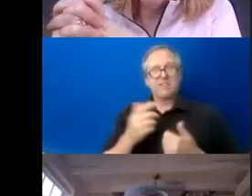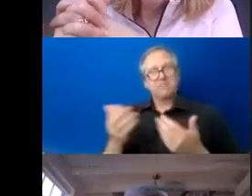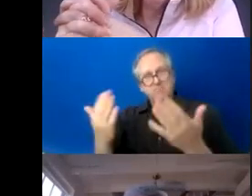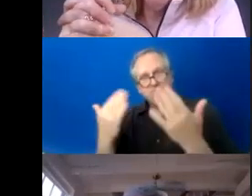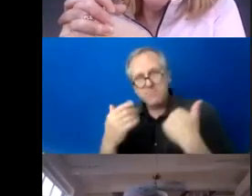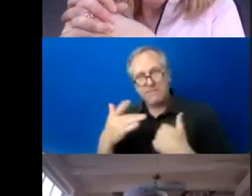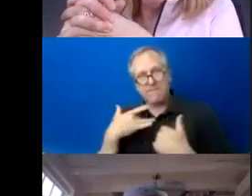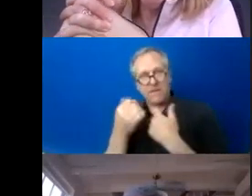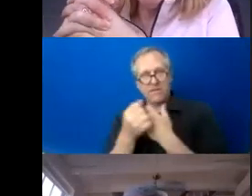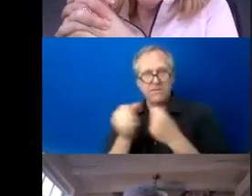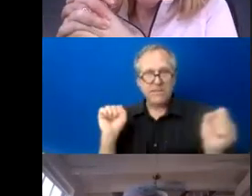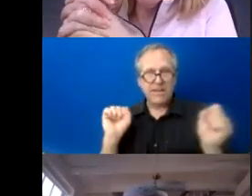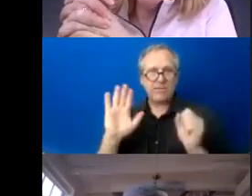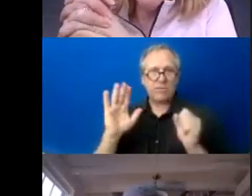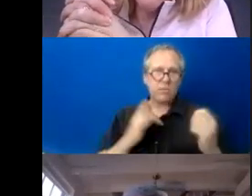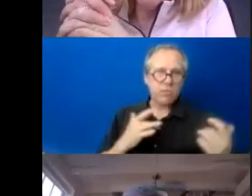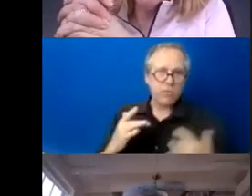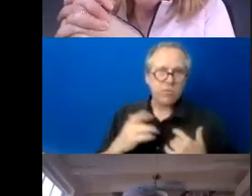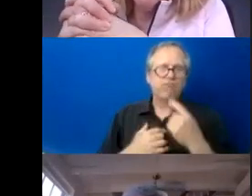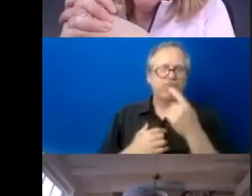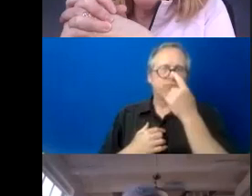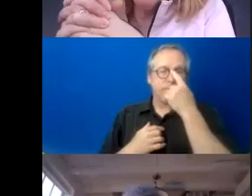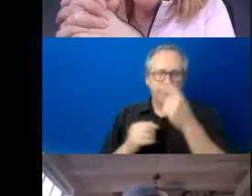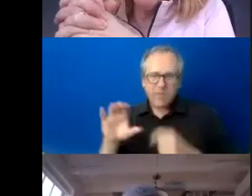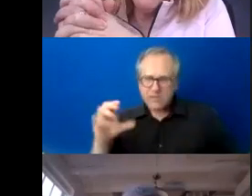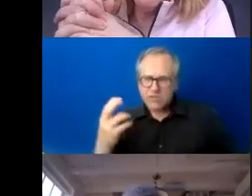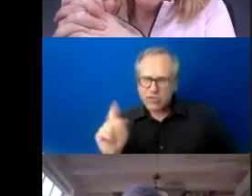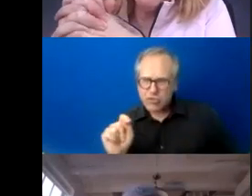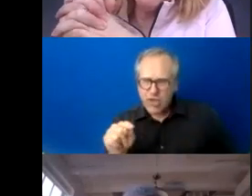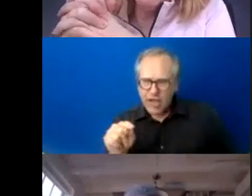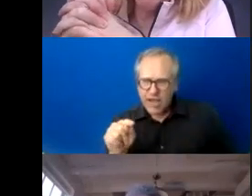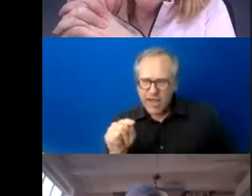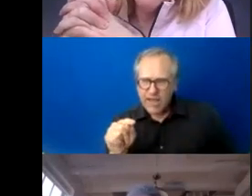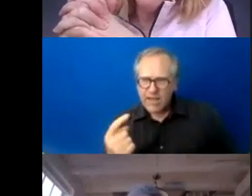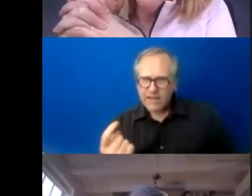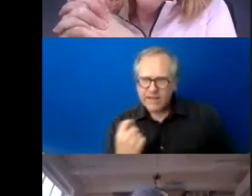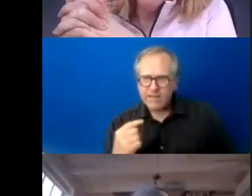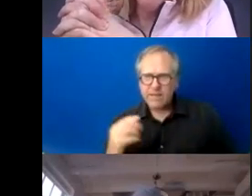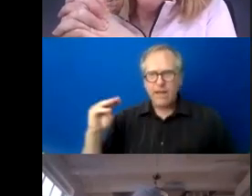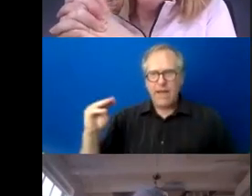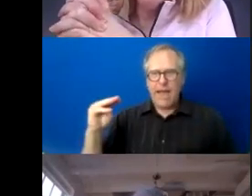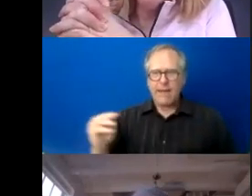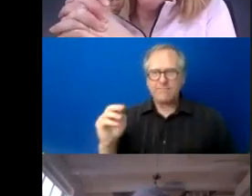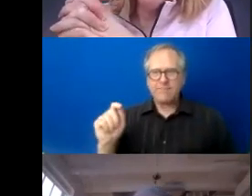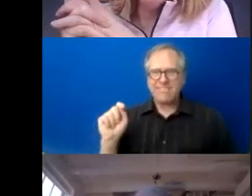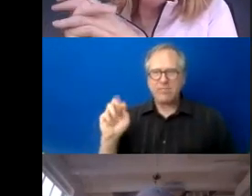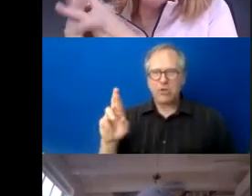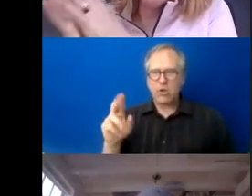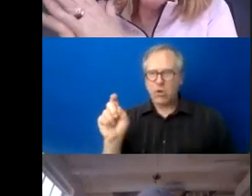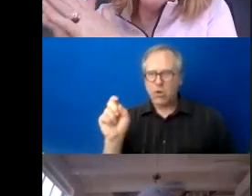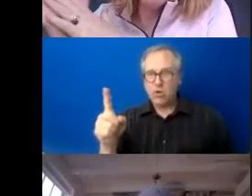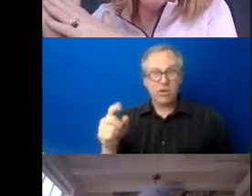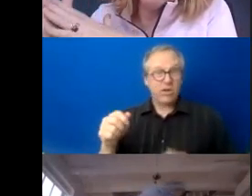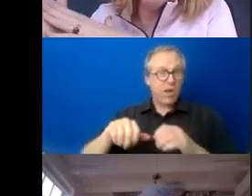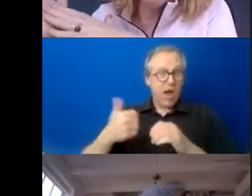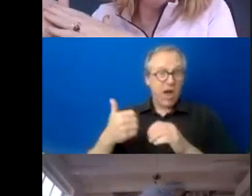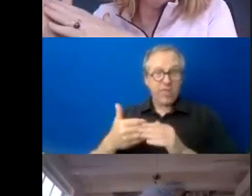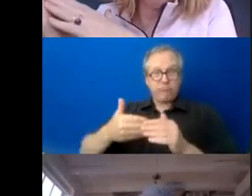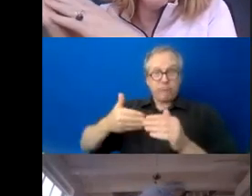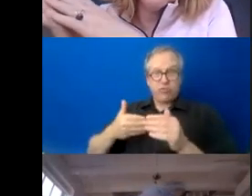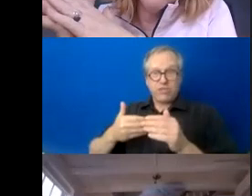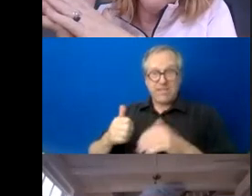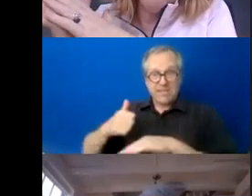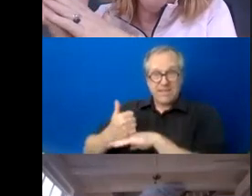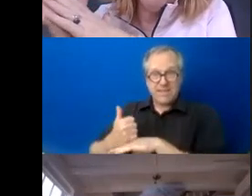And I did want to note, Monica, there are a few questions in the chat. So M-Star is asking, are there pre-existing conditions indicating